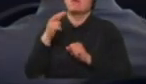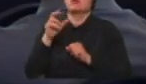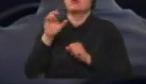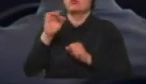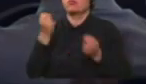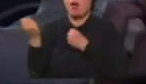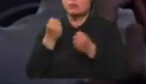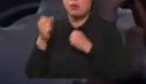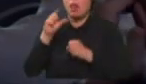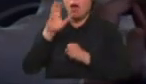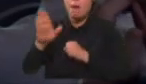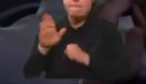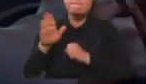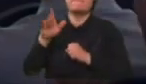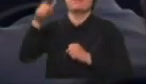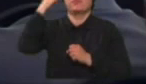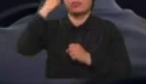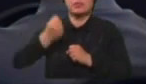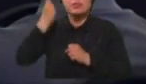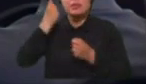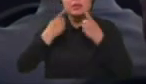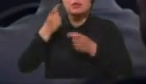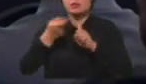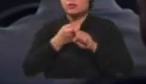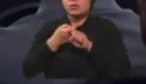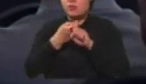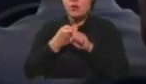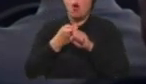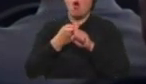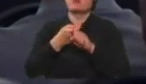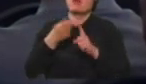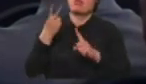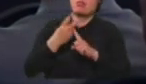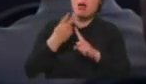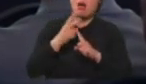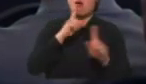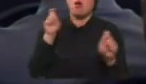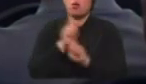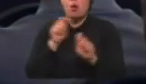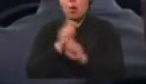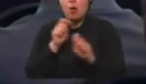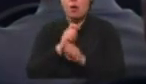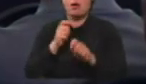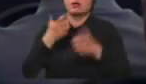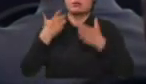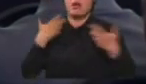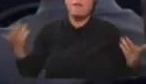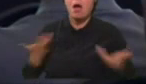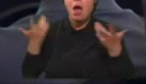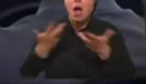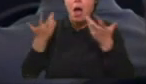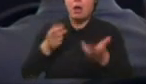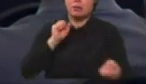initiative contributing to the acceleration of the sustainable urban mobility shift, which is, I believe, while we're all